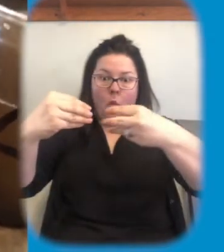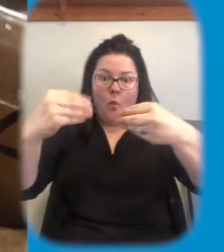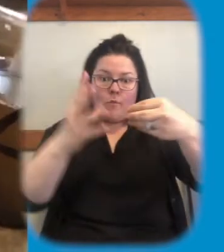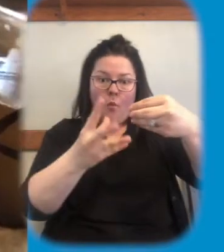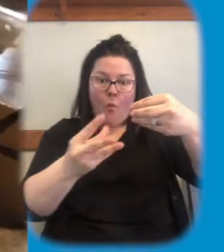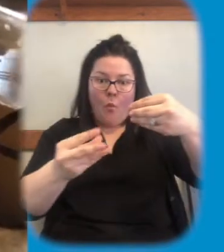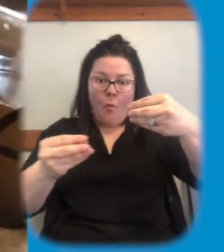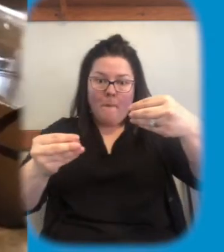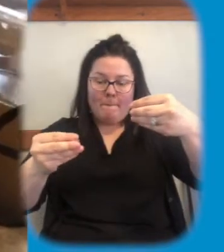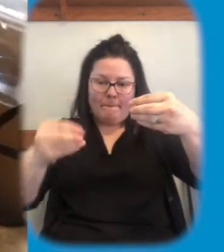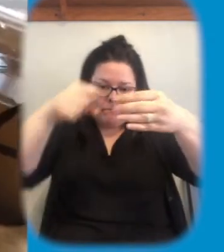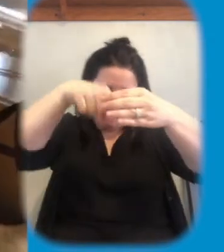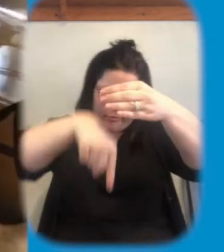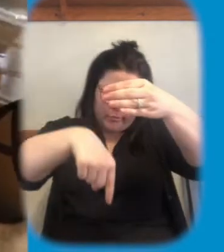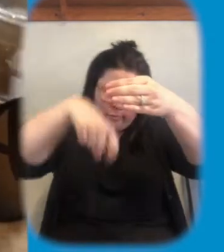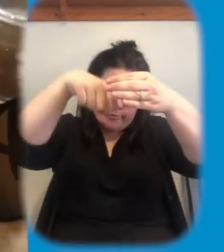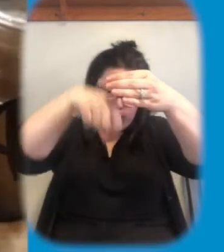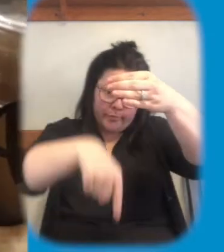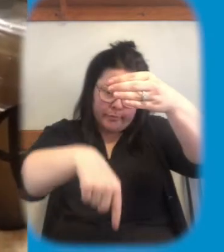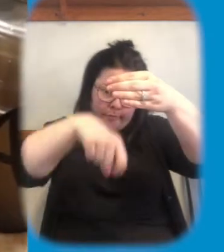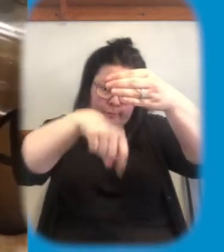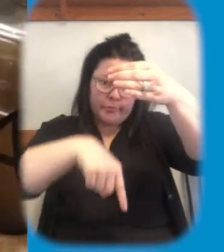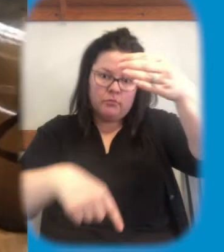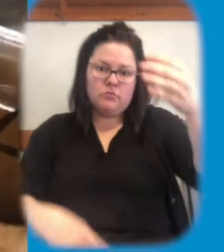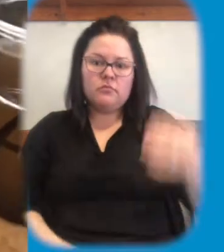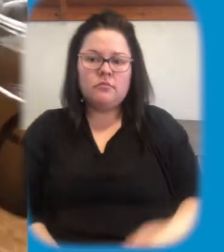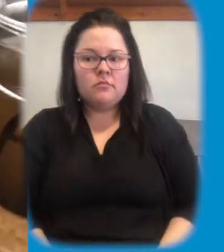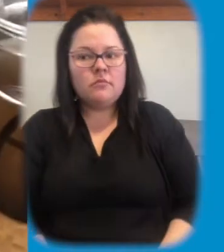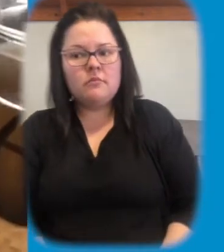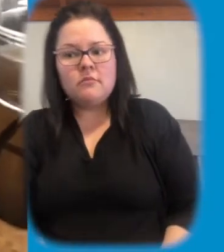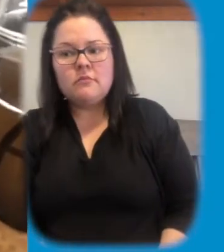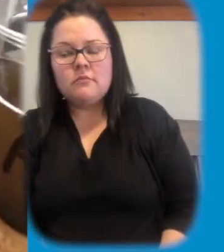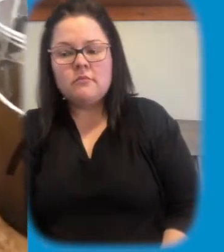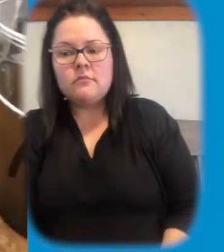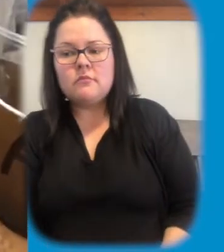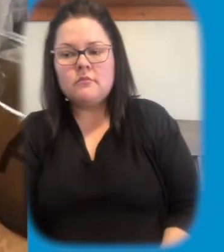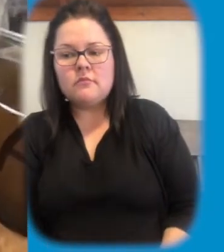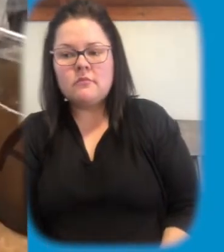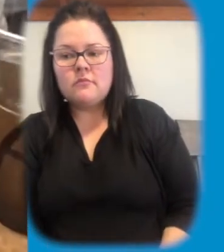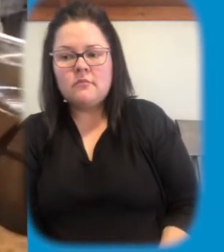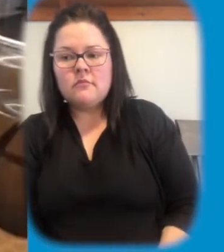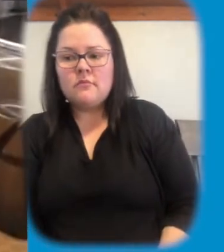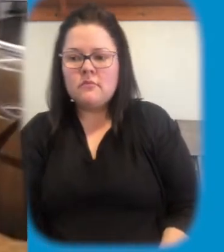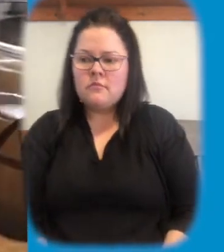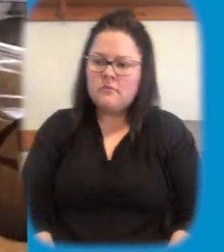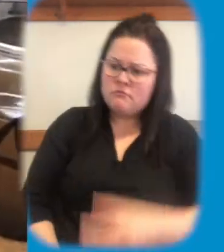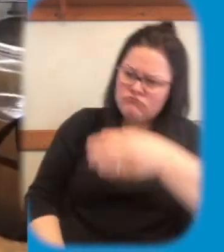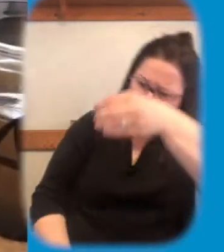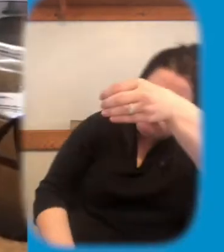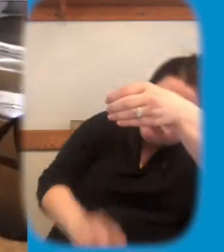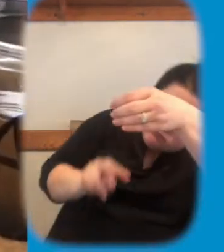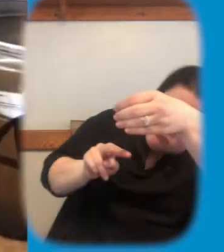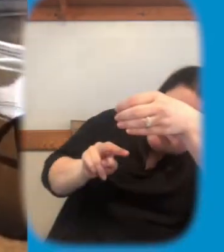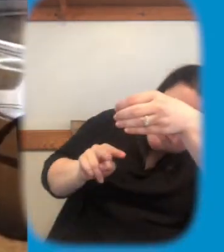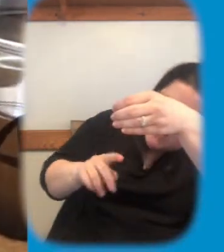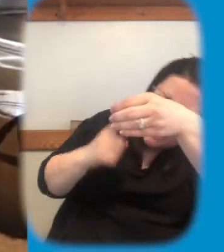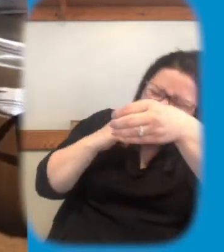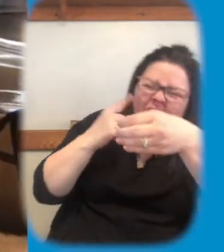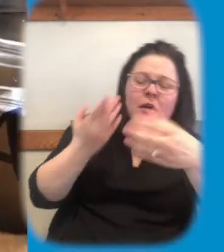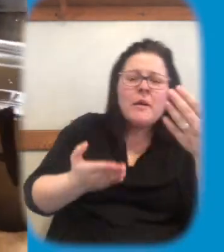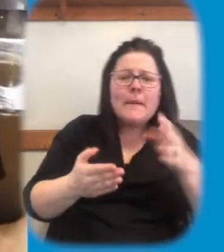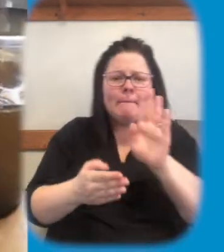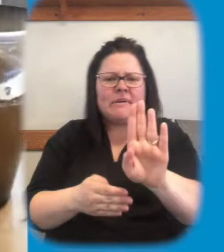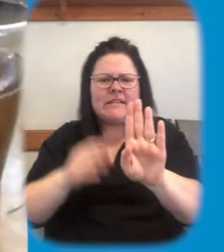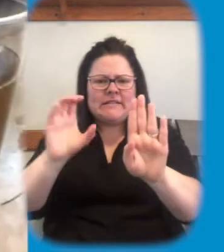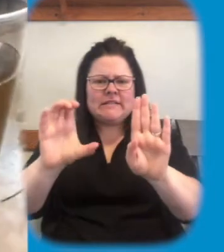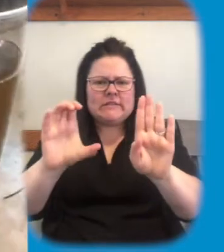Yeah. That's the bad part. Well, that's okay. But I think